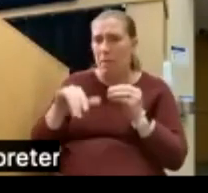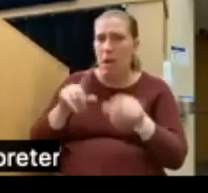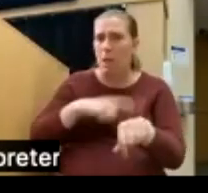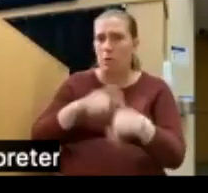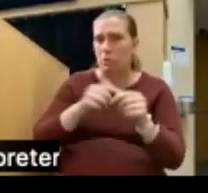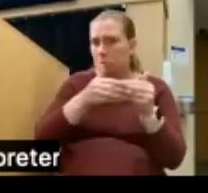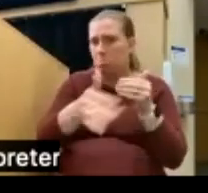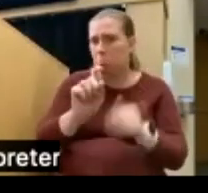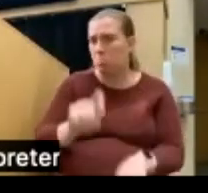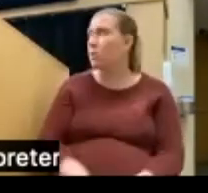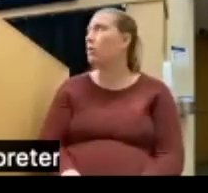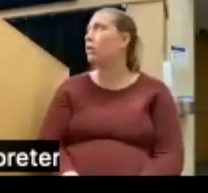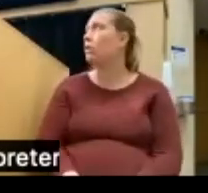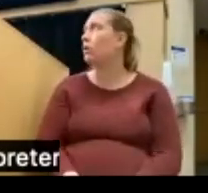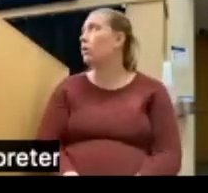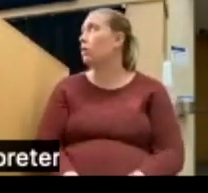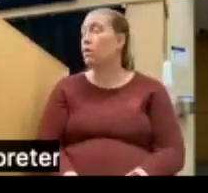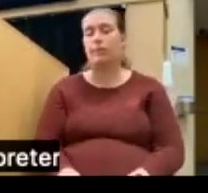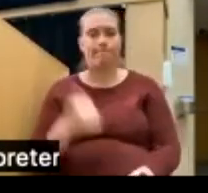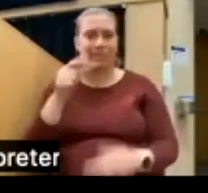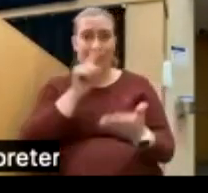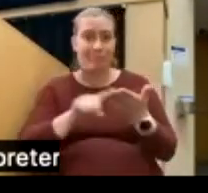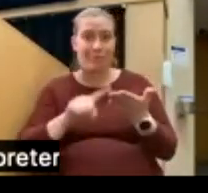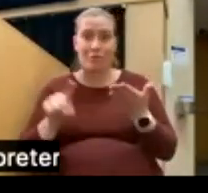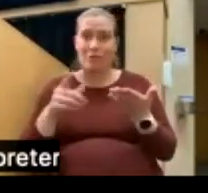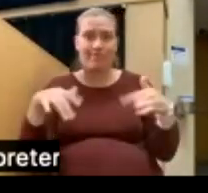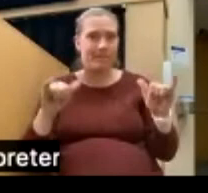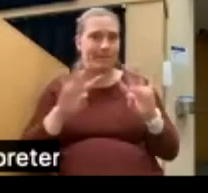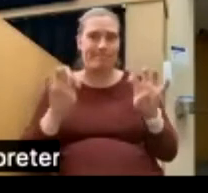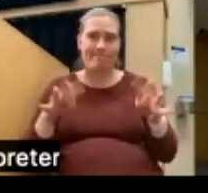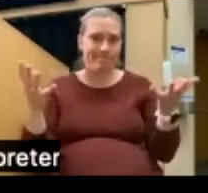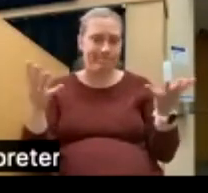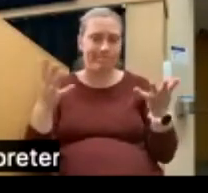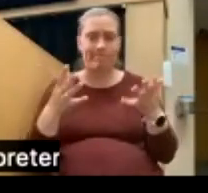I think research-wise, that's an open question to sort of see where this all goes.